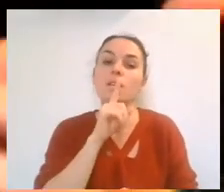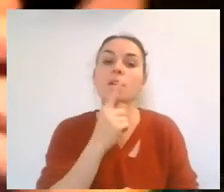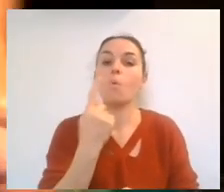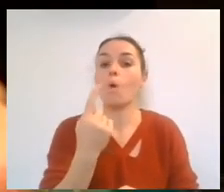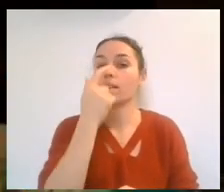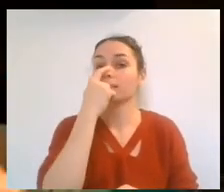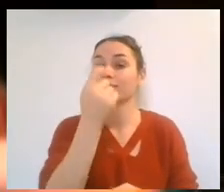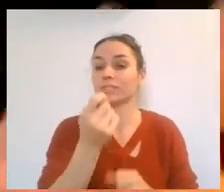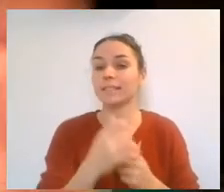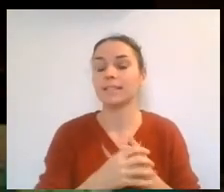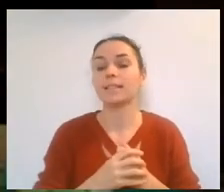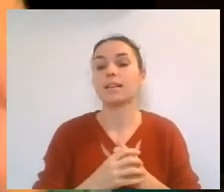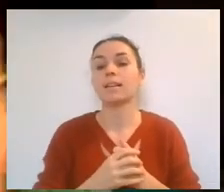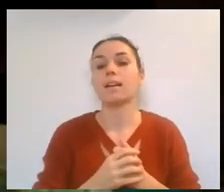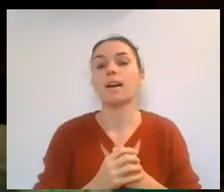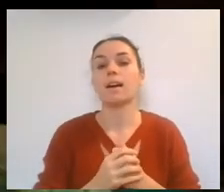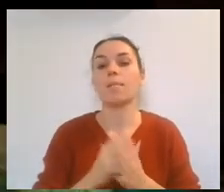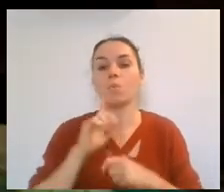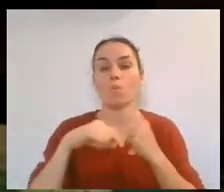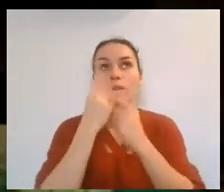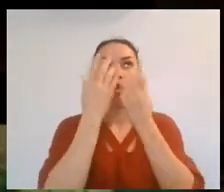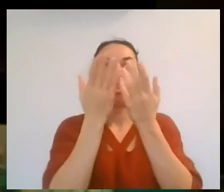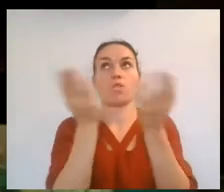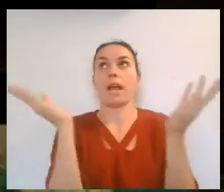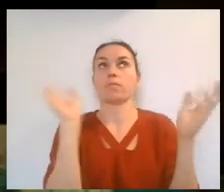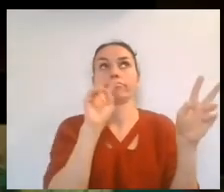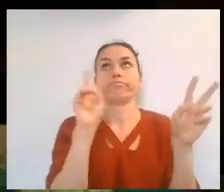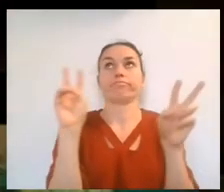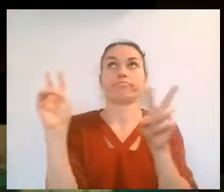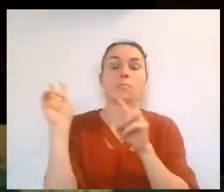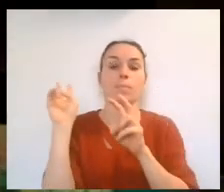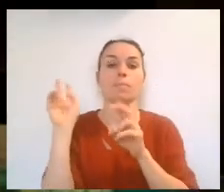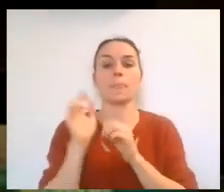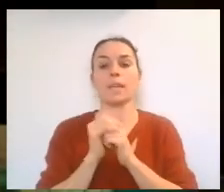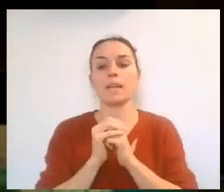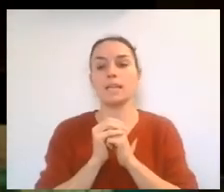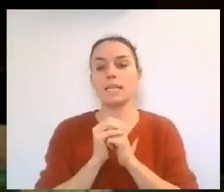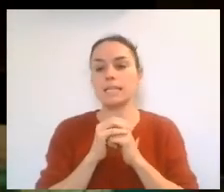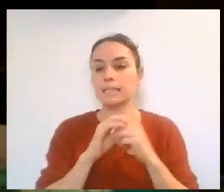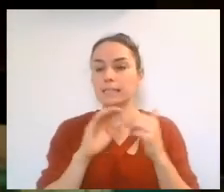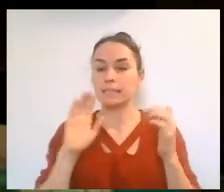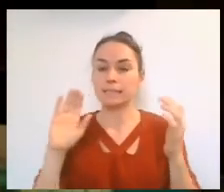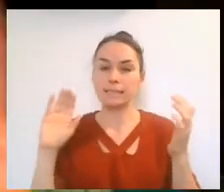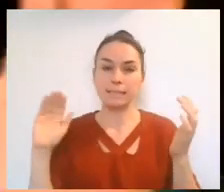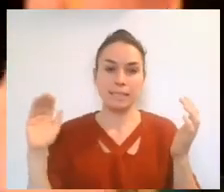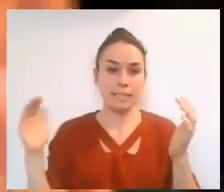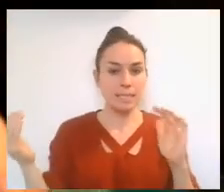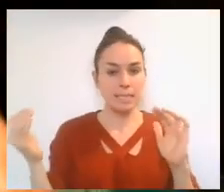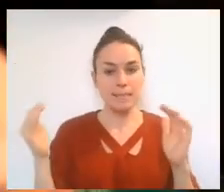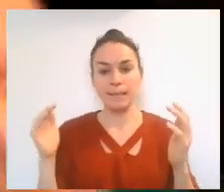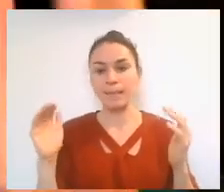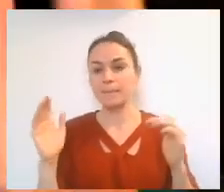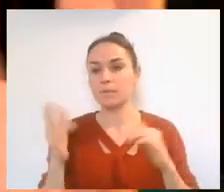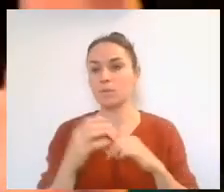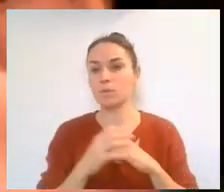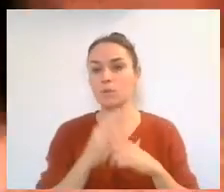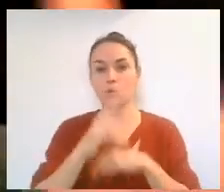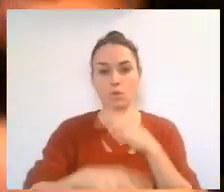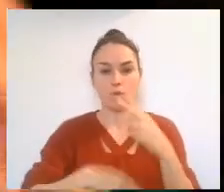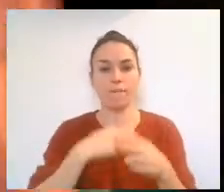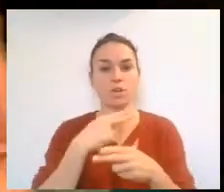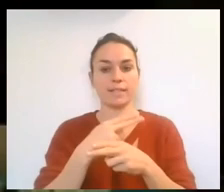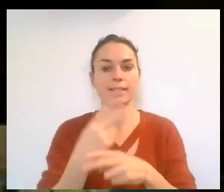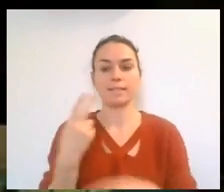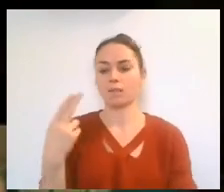we look out in all directions, it does look like, and on large scales, the universe is homogeneous. So,